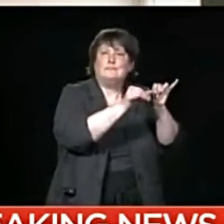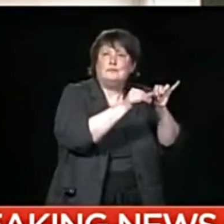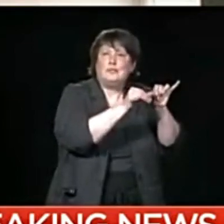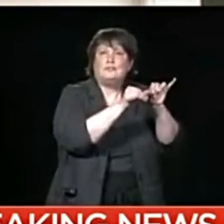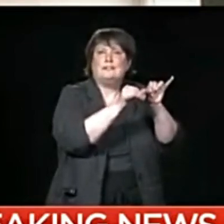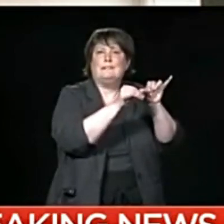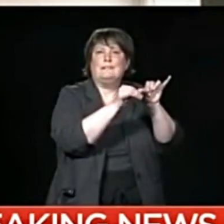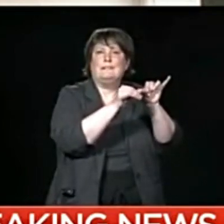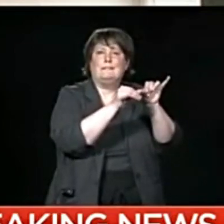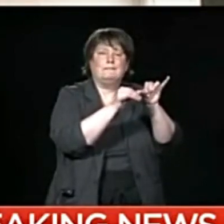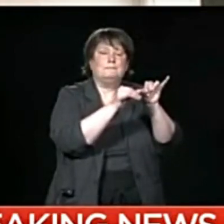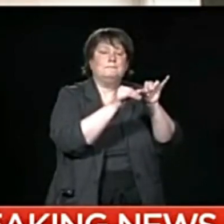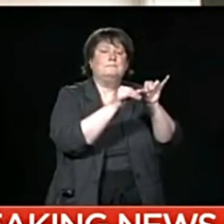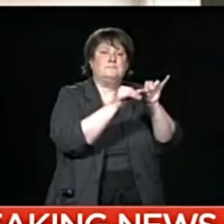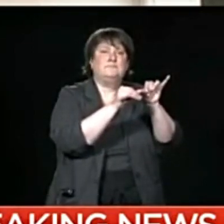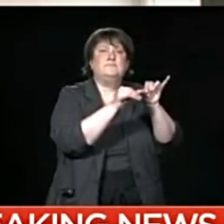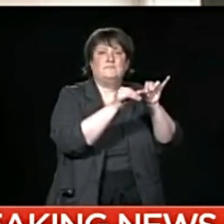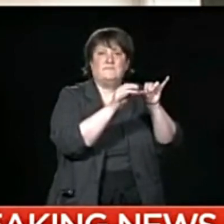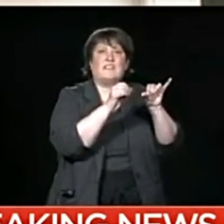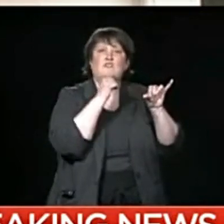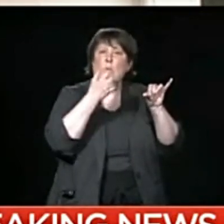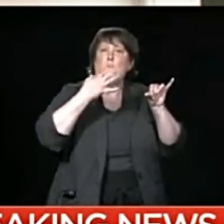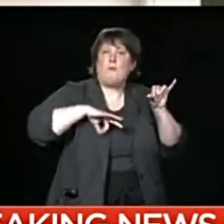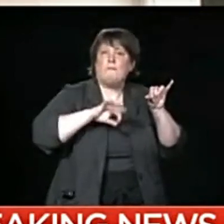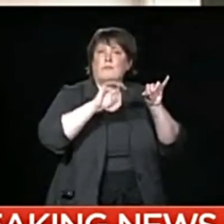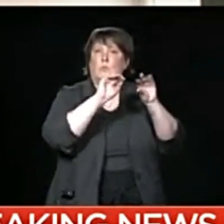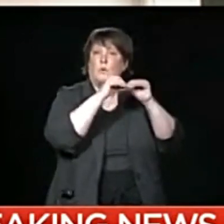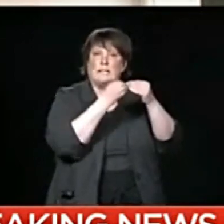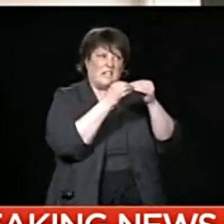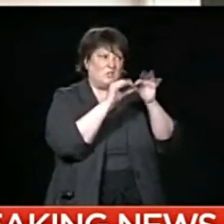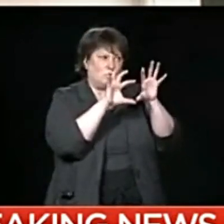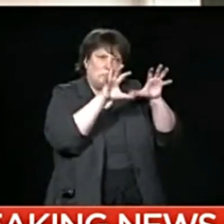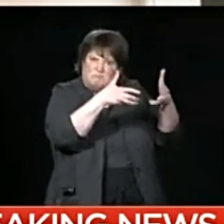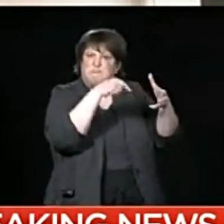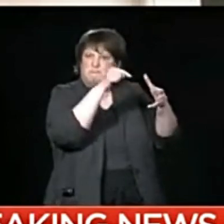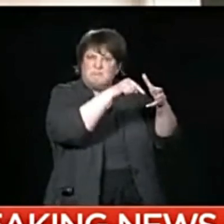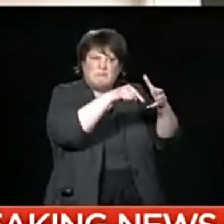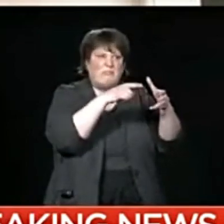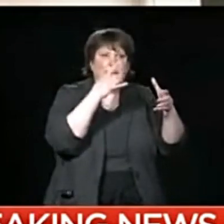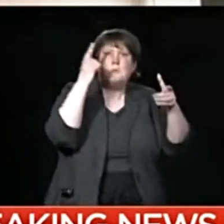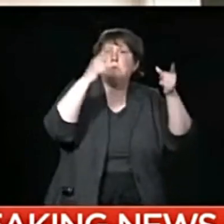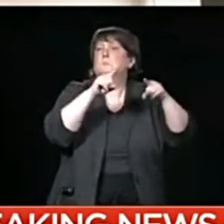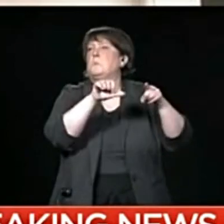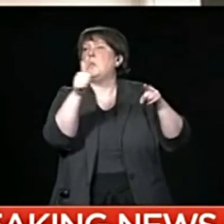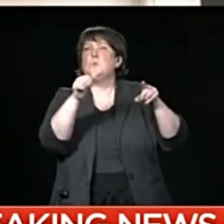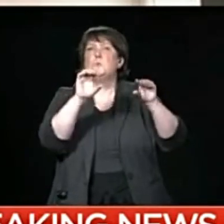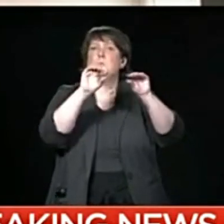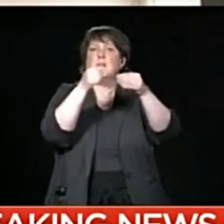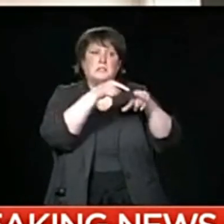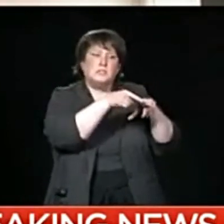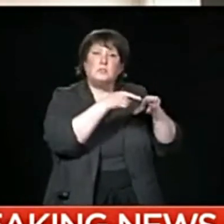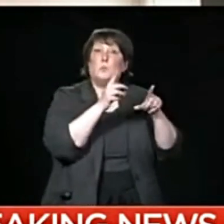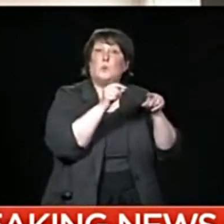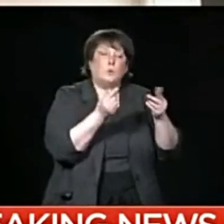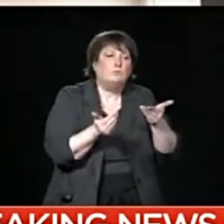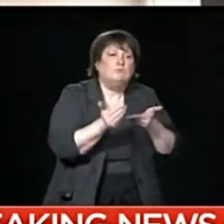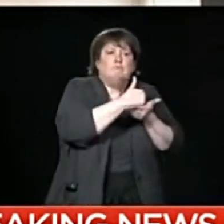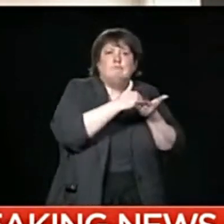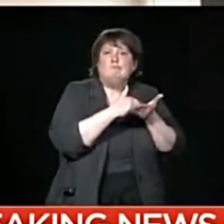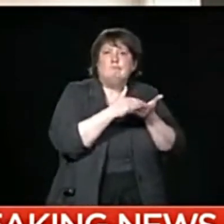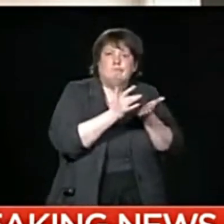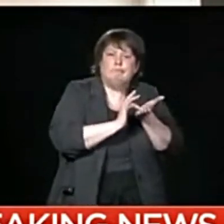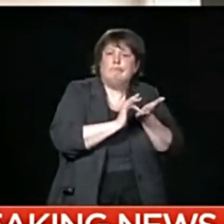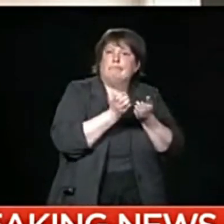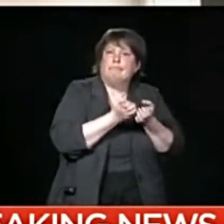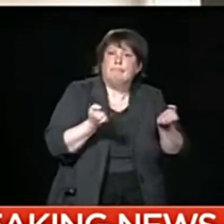of NGOs, is working with several other companies to provide medical equipment. To date,